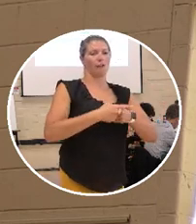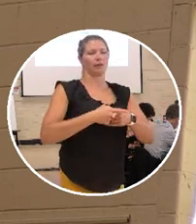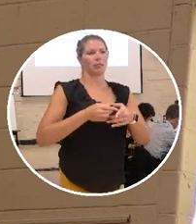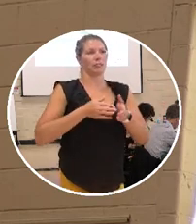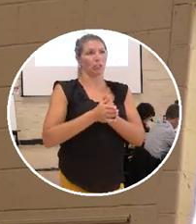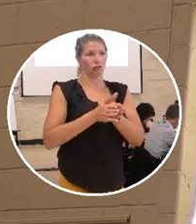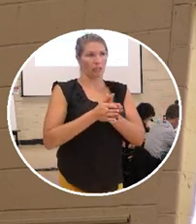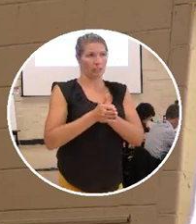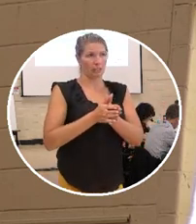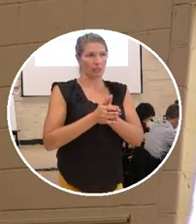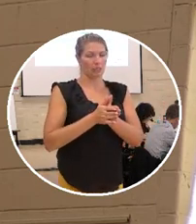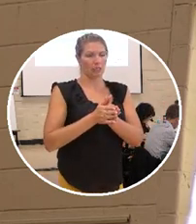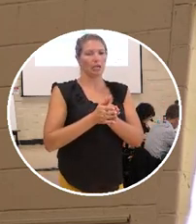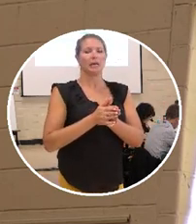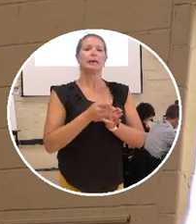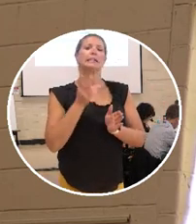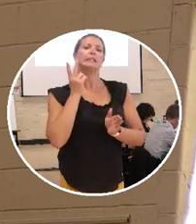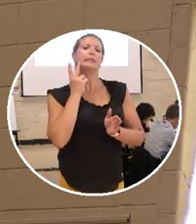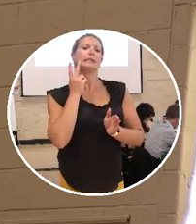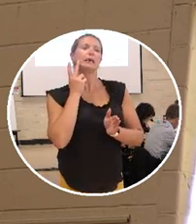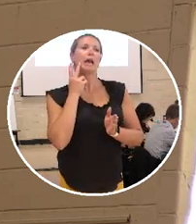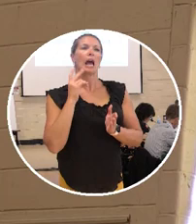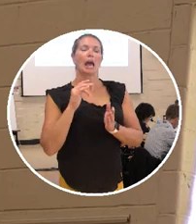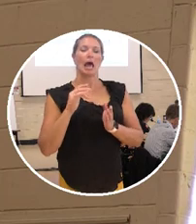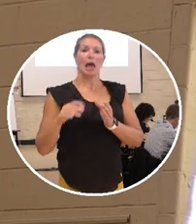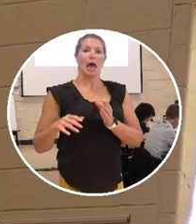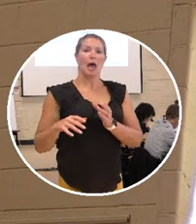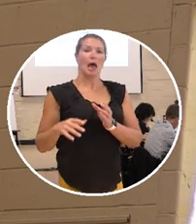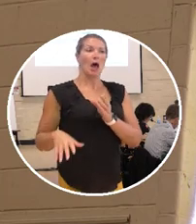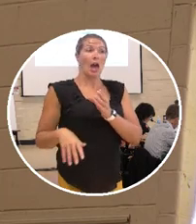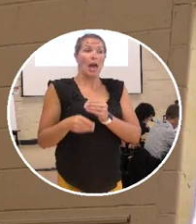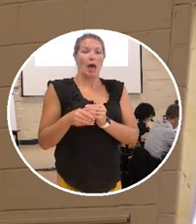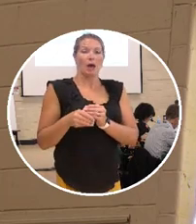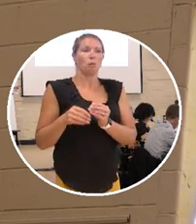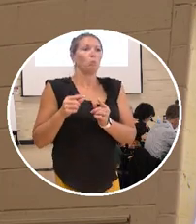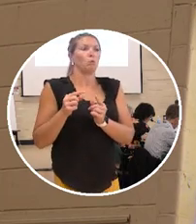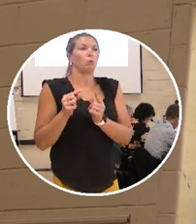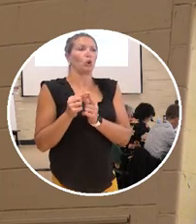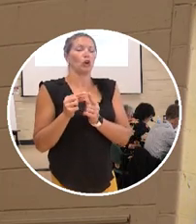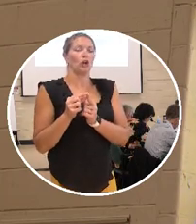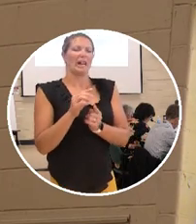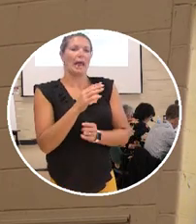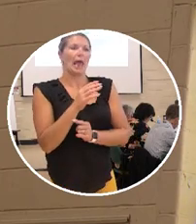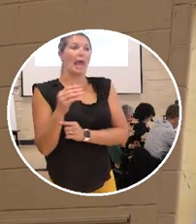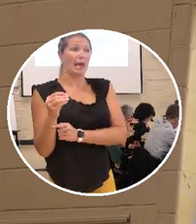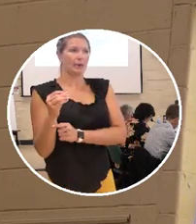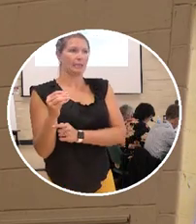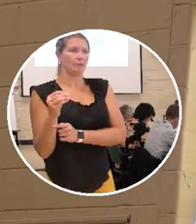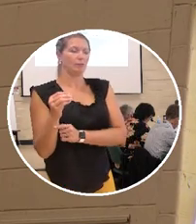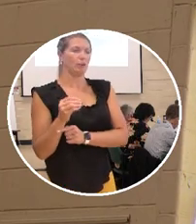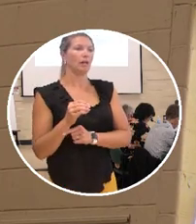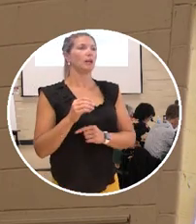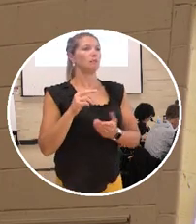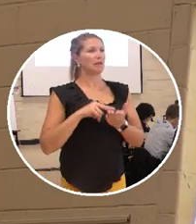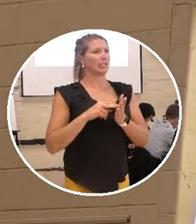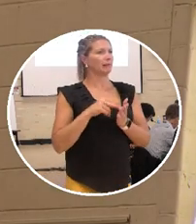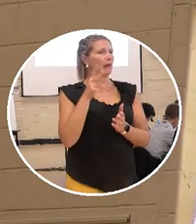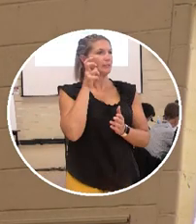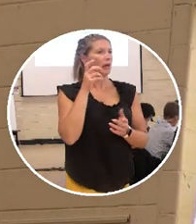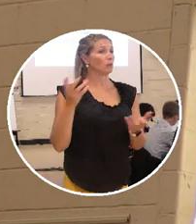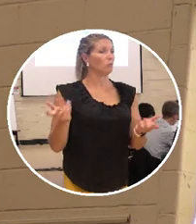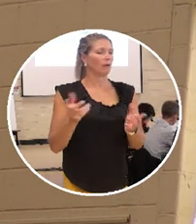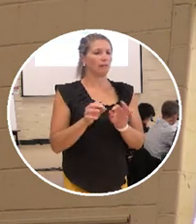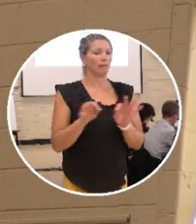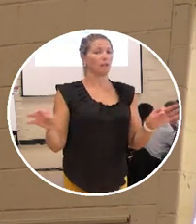9.01, see the addition of an district policy so that it reads as follows. All trustees shall be